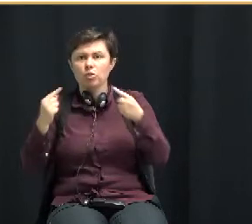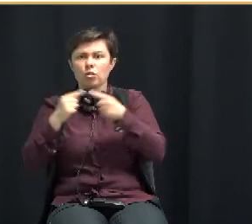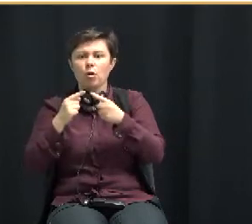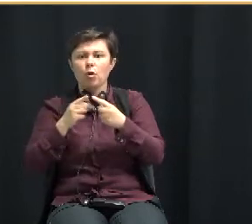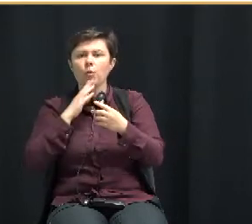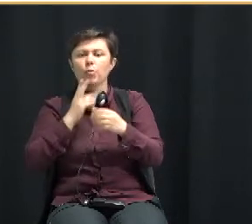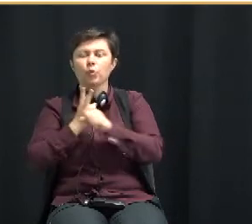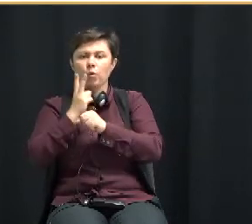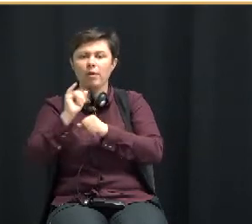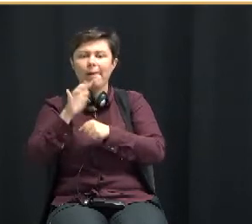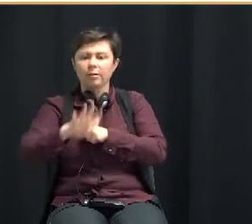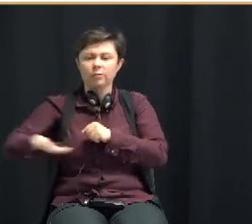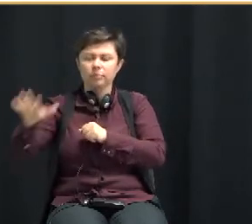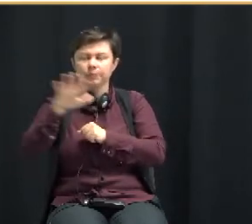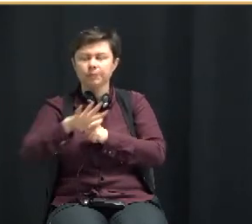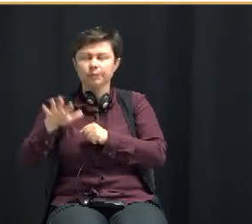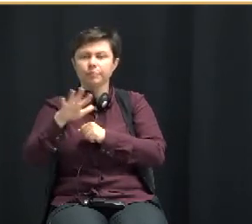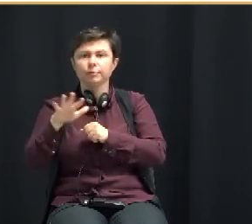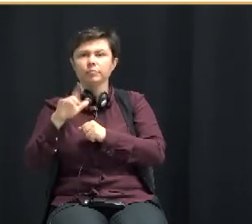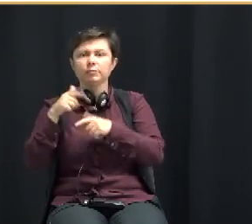the fact that we should appropriately